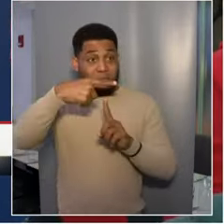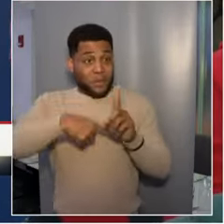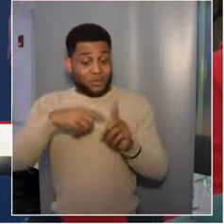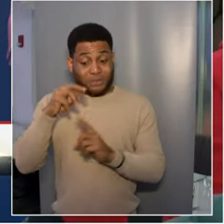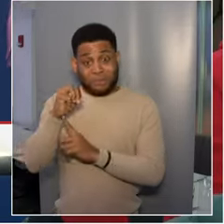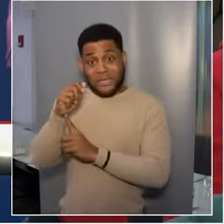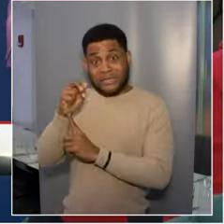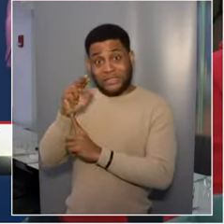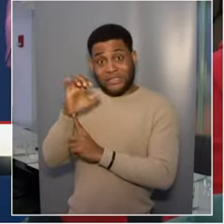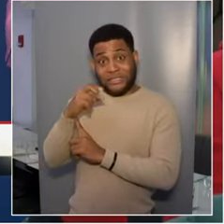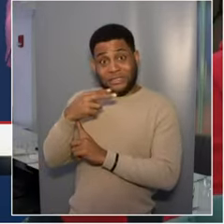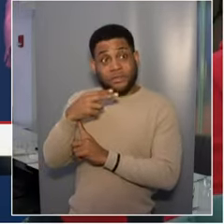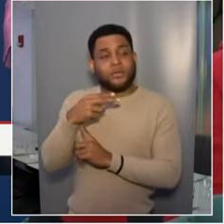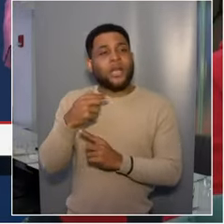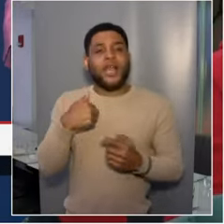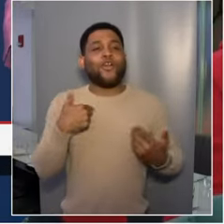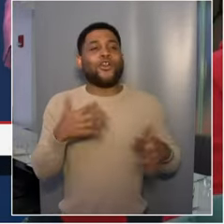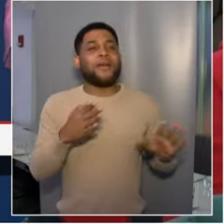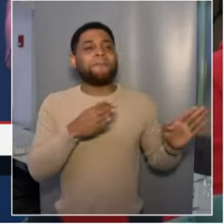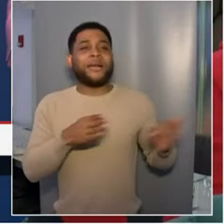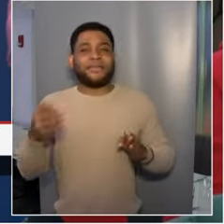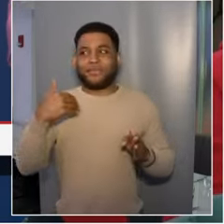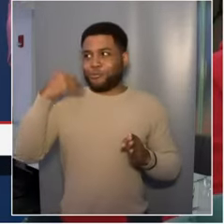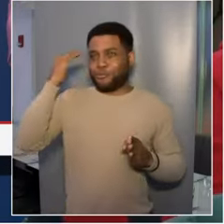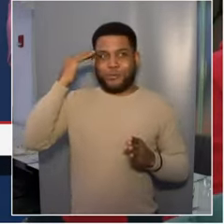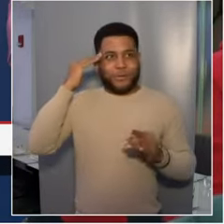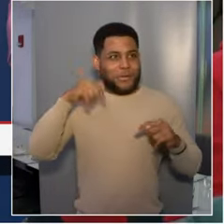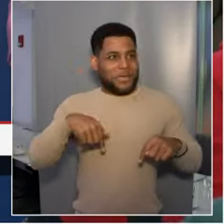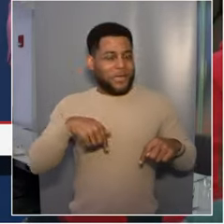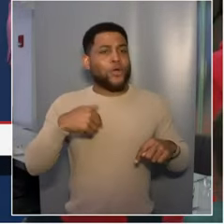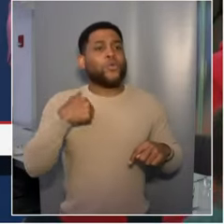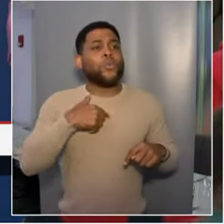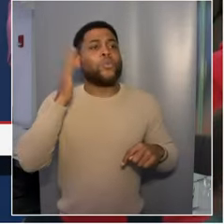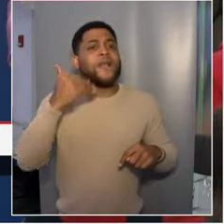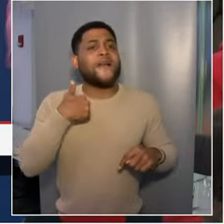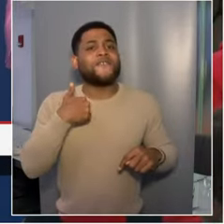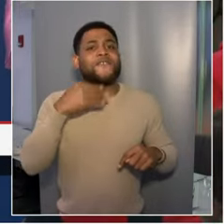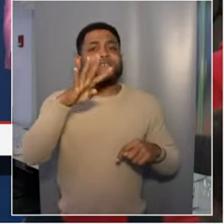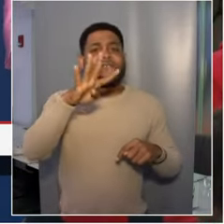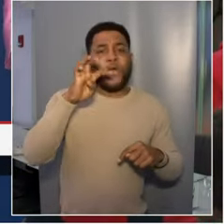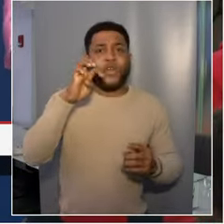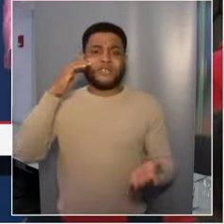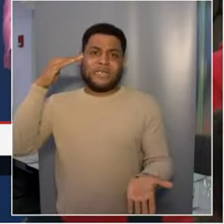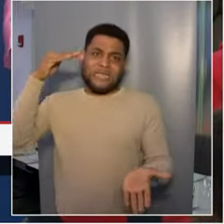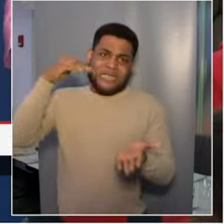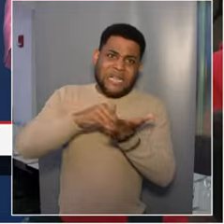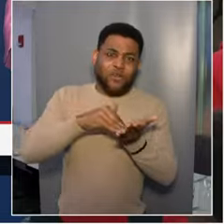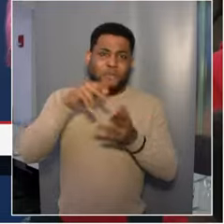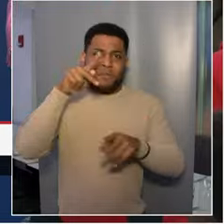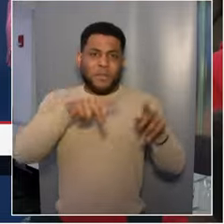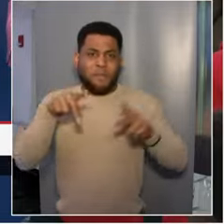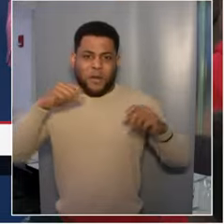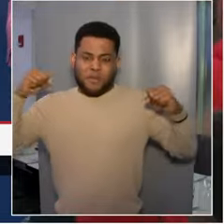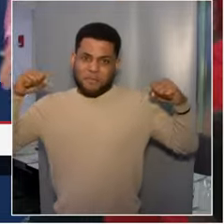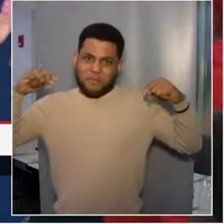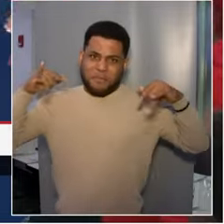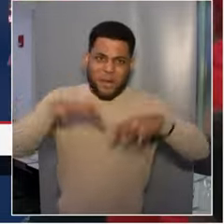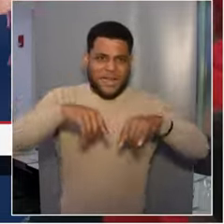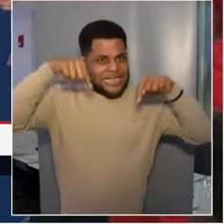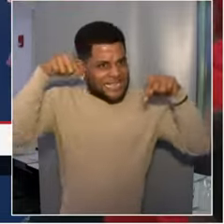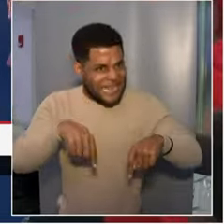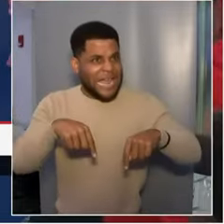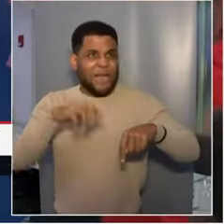would be here tonight, we'll bring 400,000 people to downtown. It's the most we've